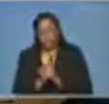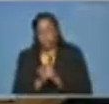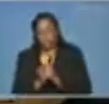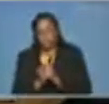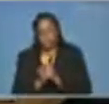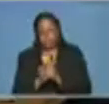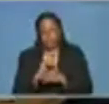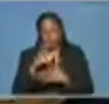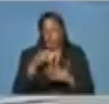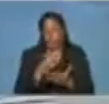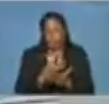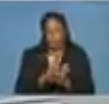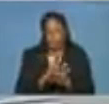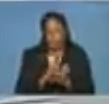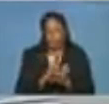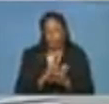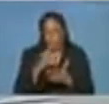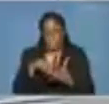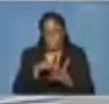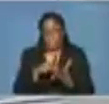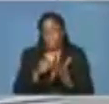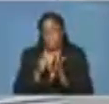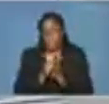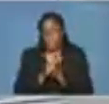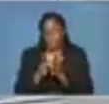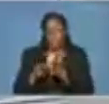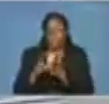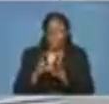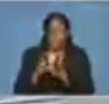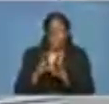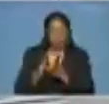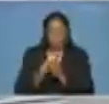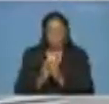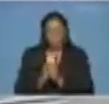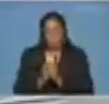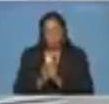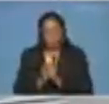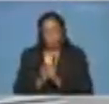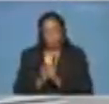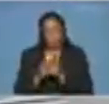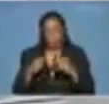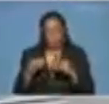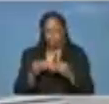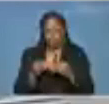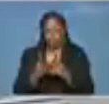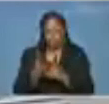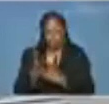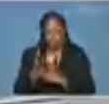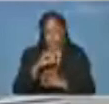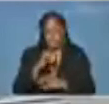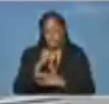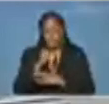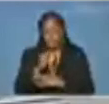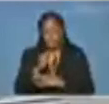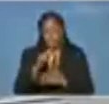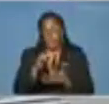financial thresholds in the existing Act have been revised to provide greater flexibility and transparency and to ensure that